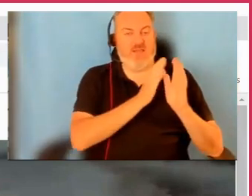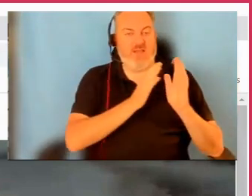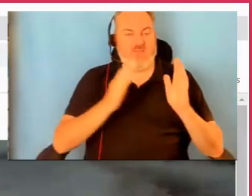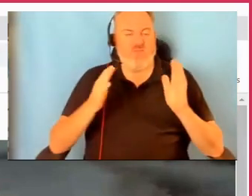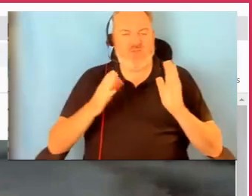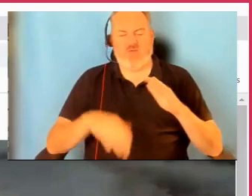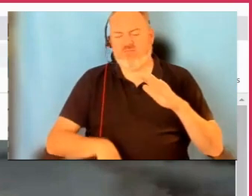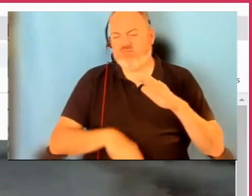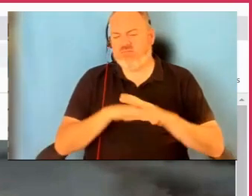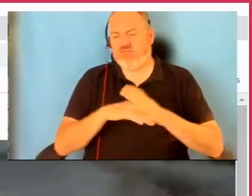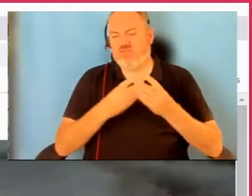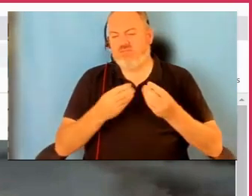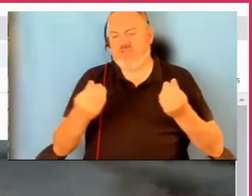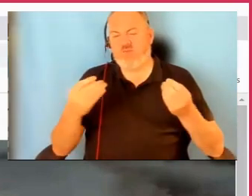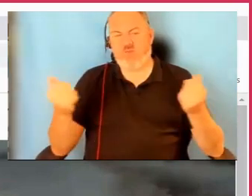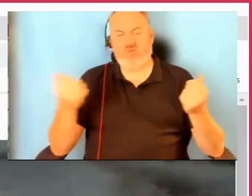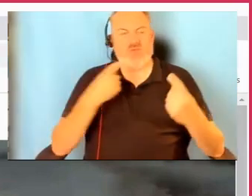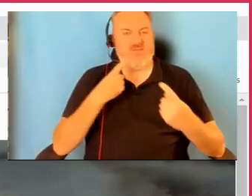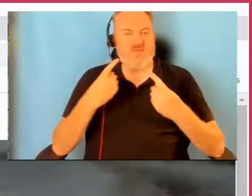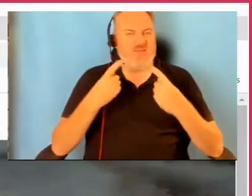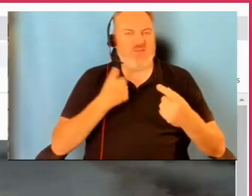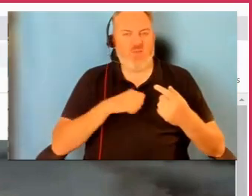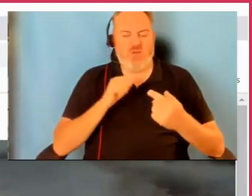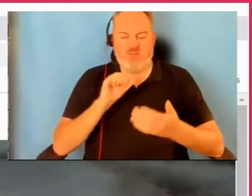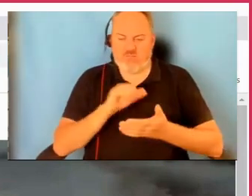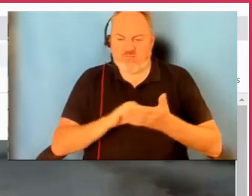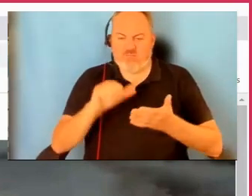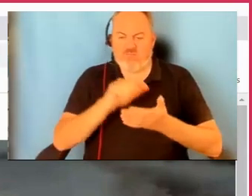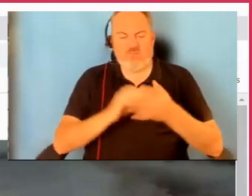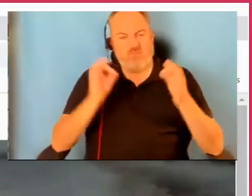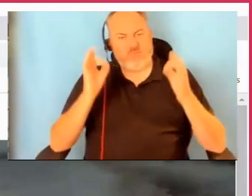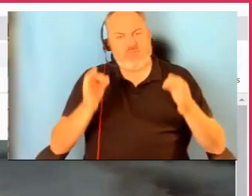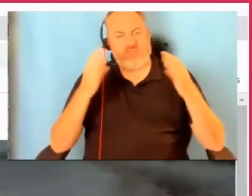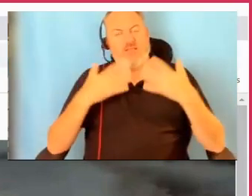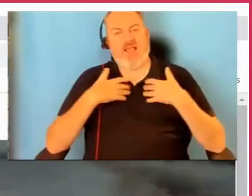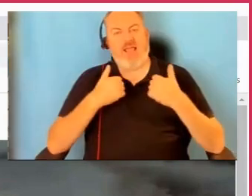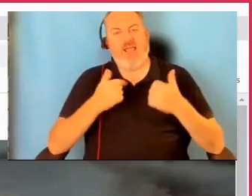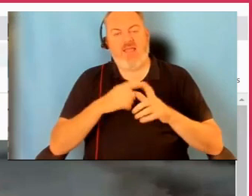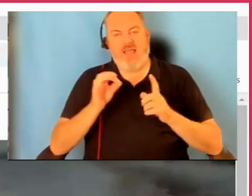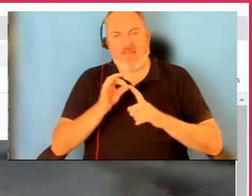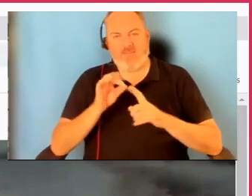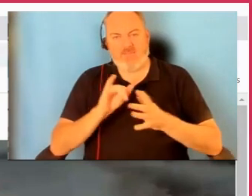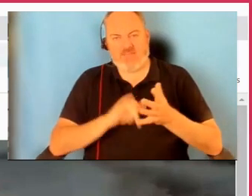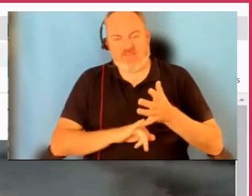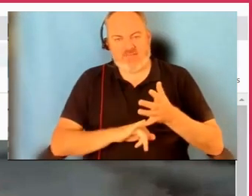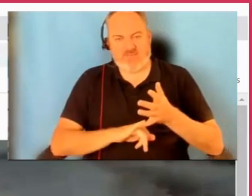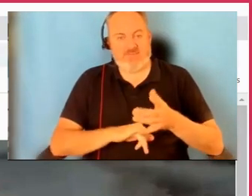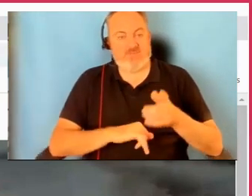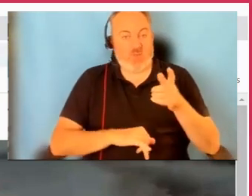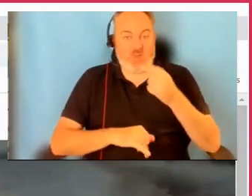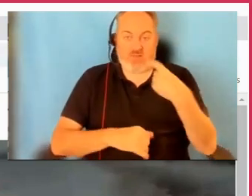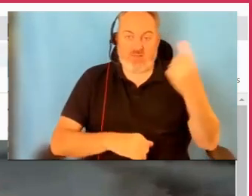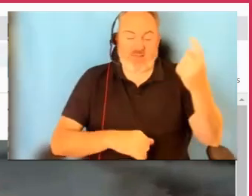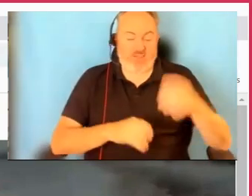brilliant resource for you to go to if you're looking for trusted healthcare apps. Feel free to also get this up on your